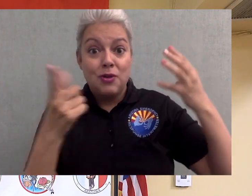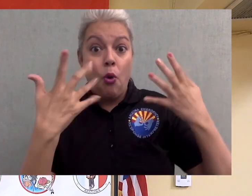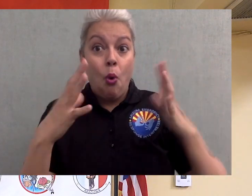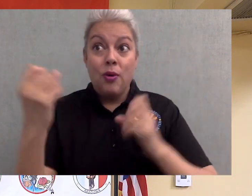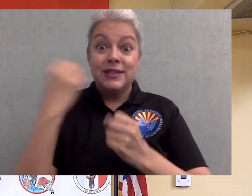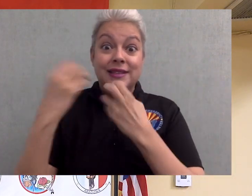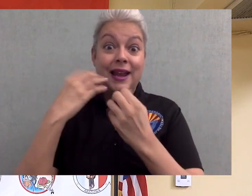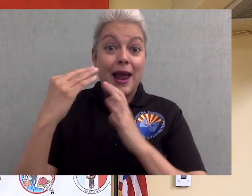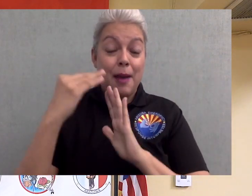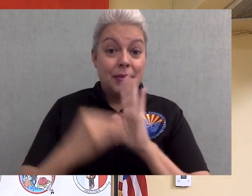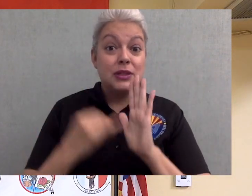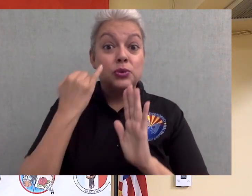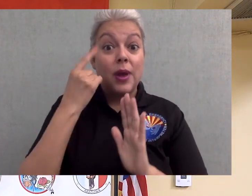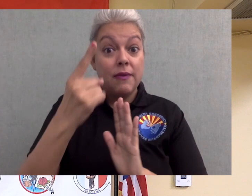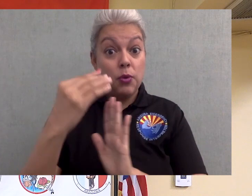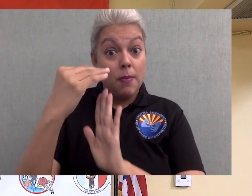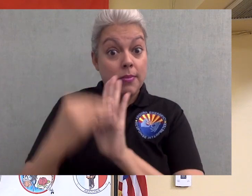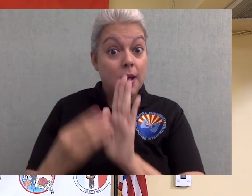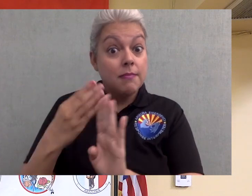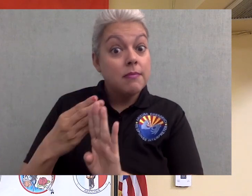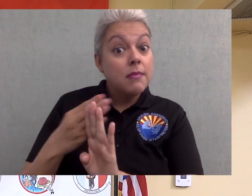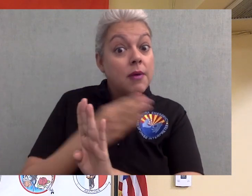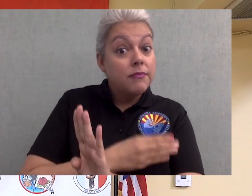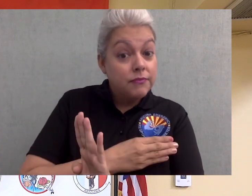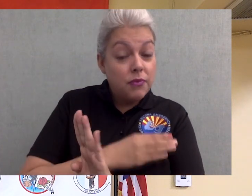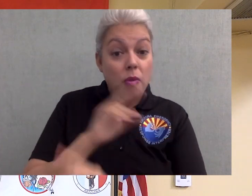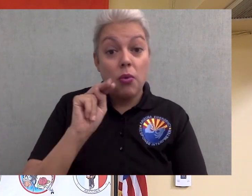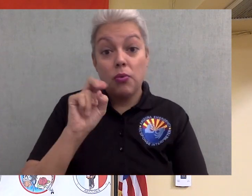open. So if you applied before November